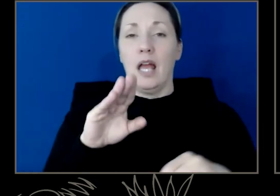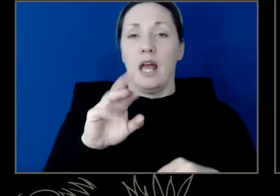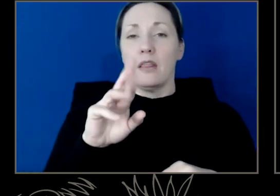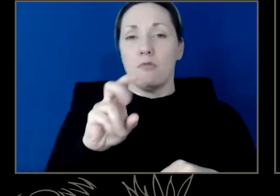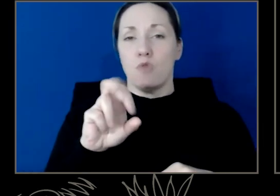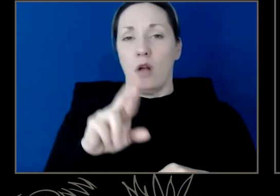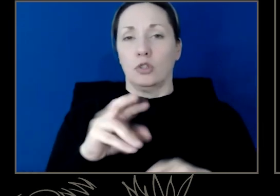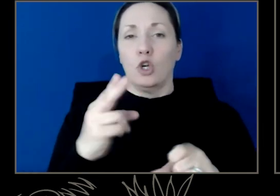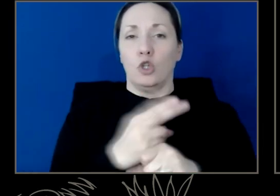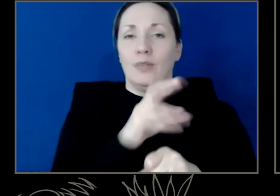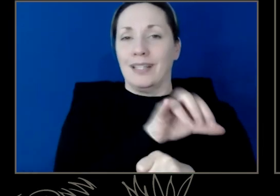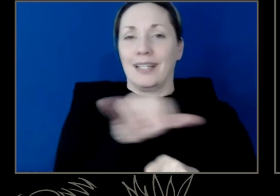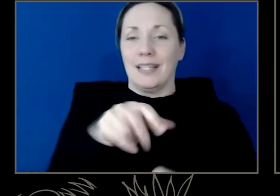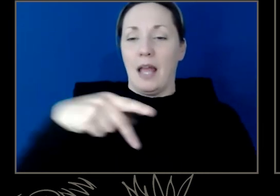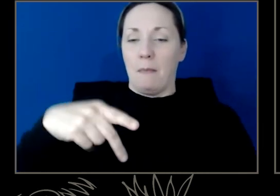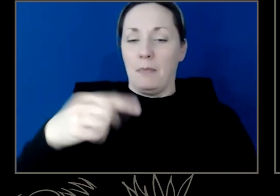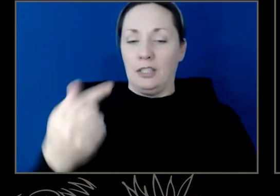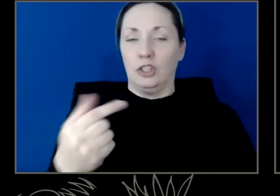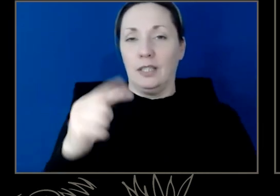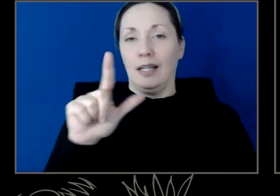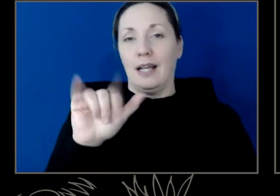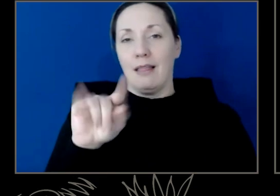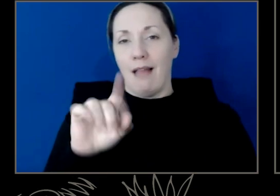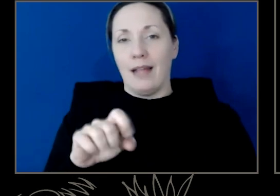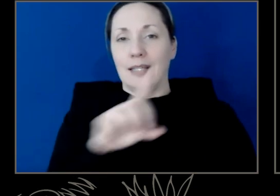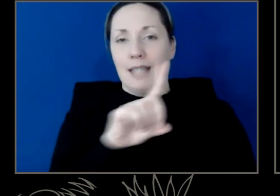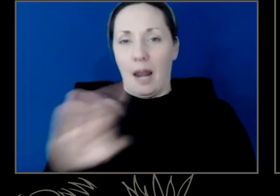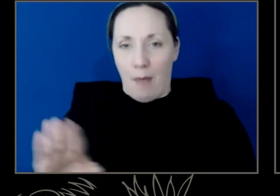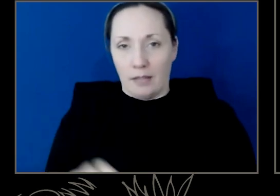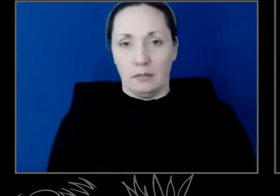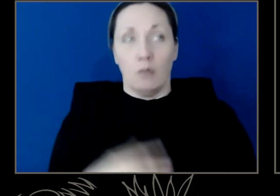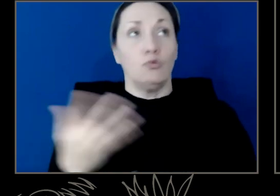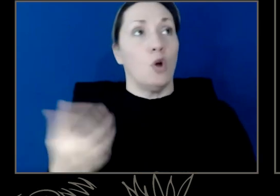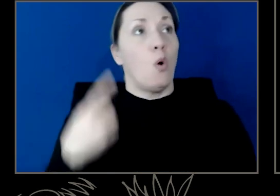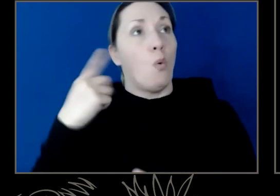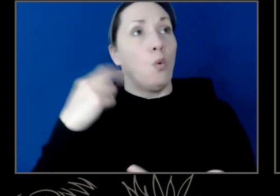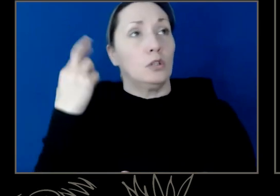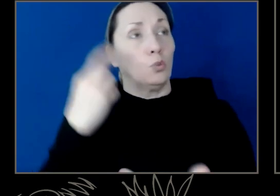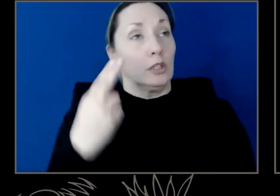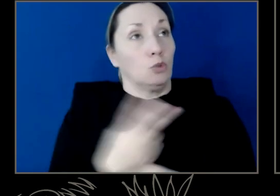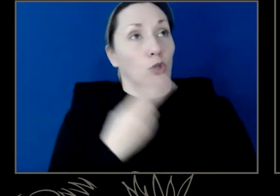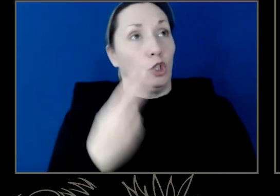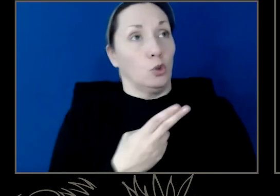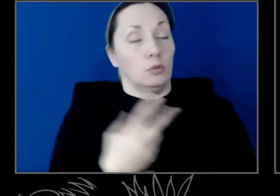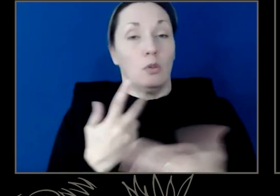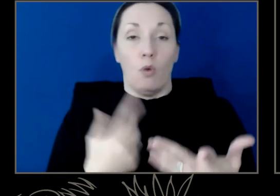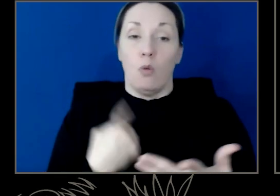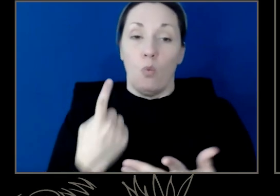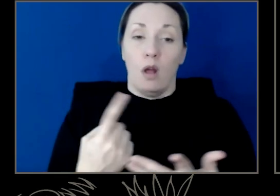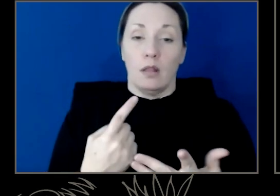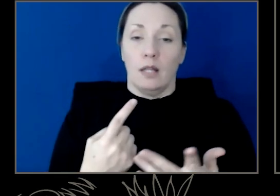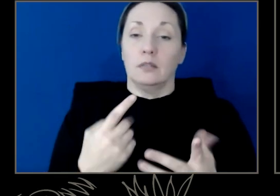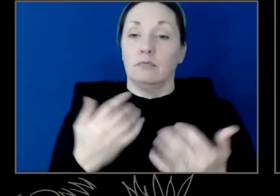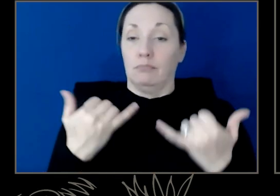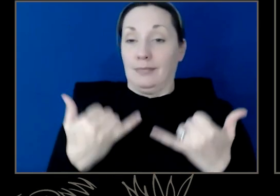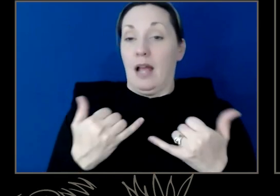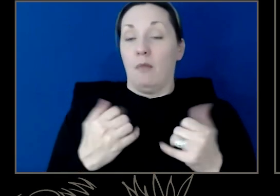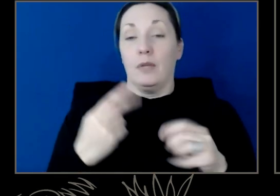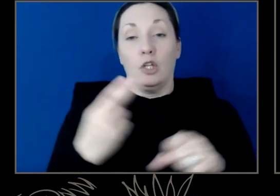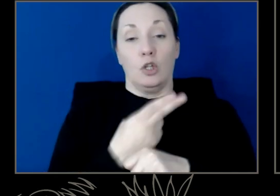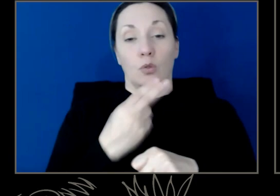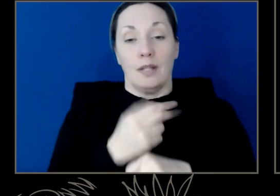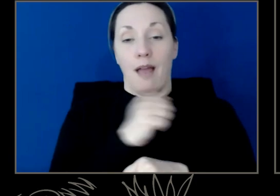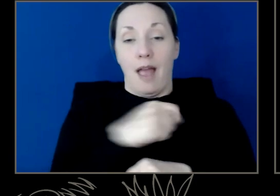database. What are the use cases of pglite? Well, one that's actually in production is this app